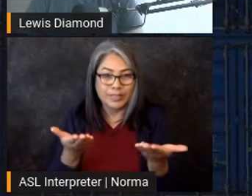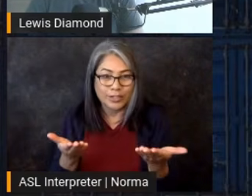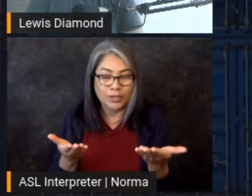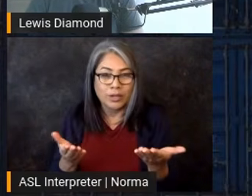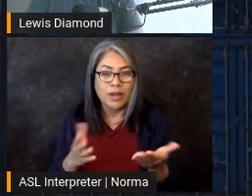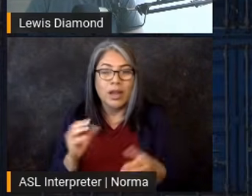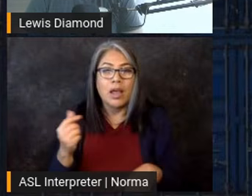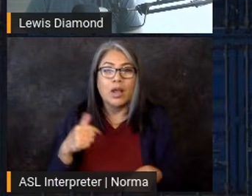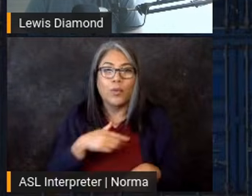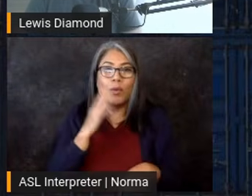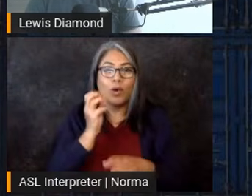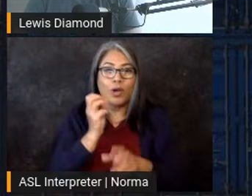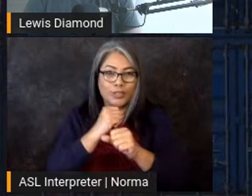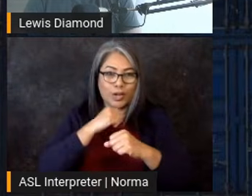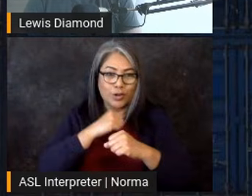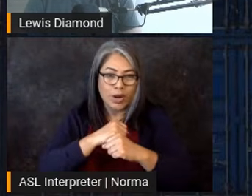we'll